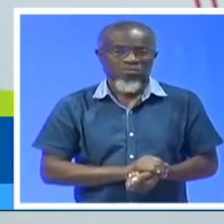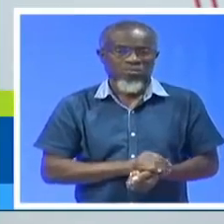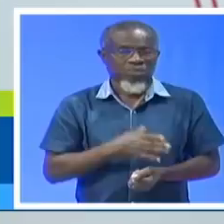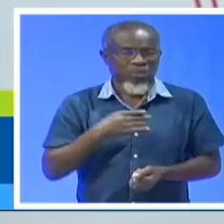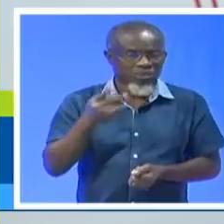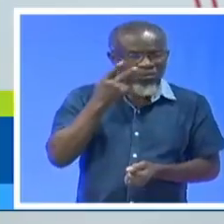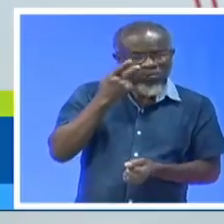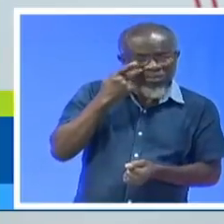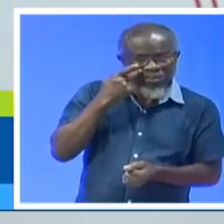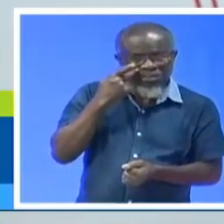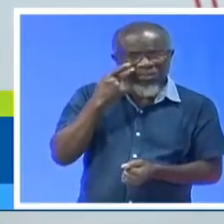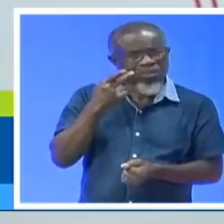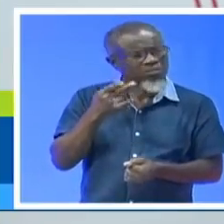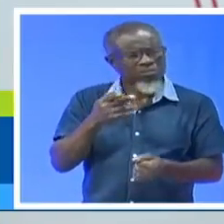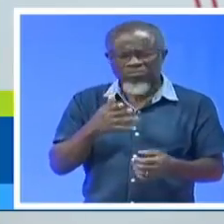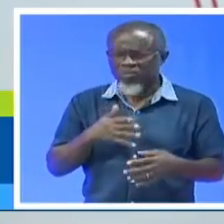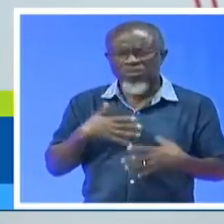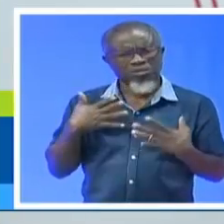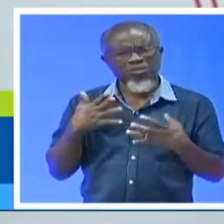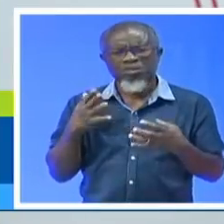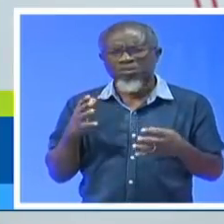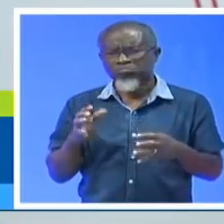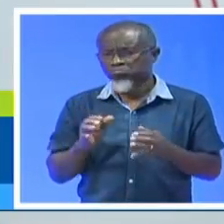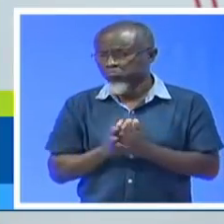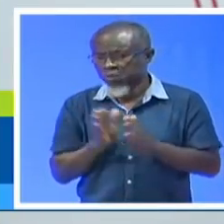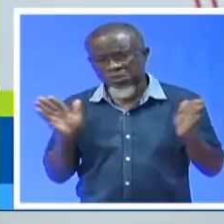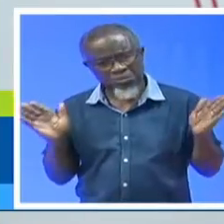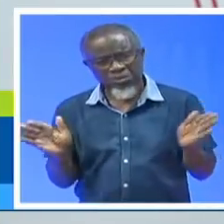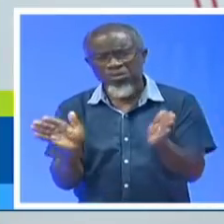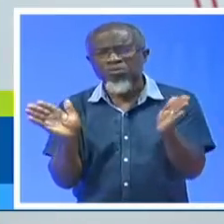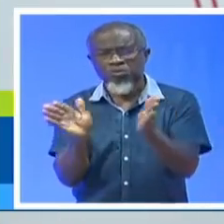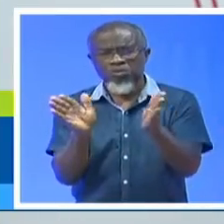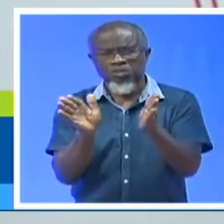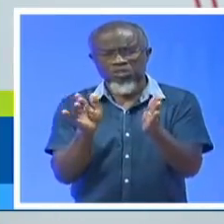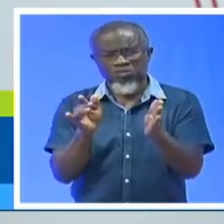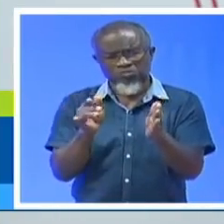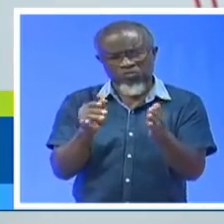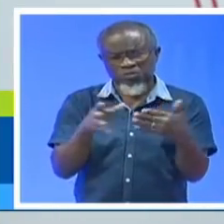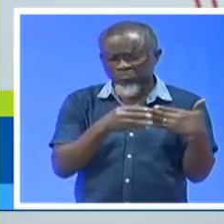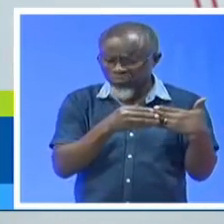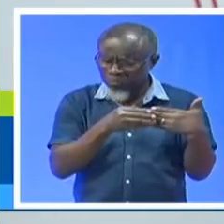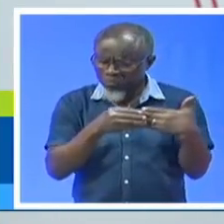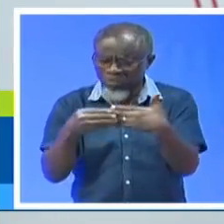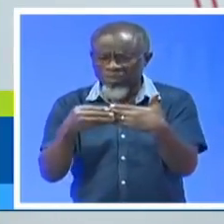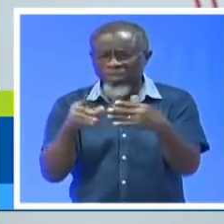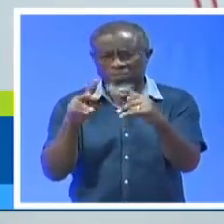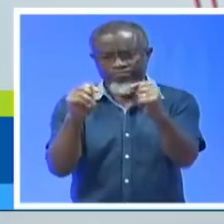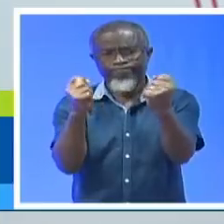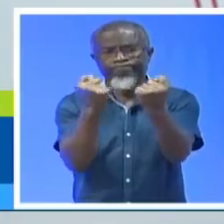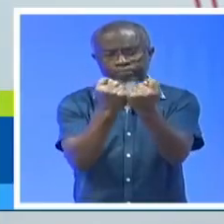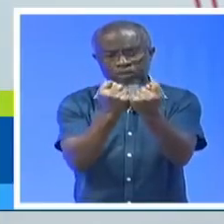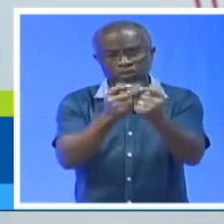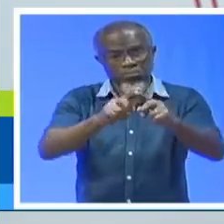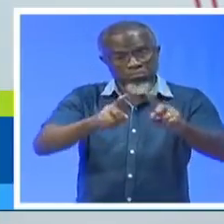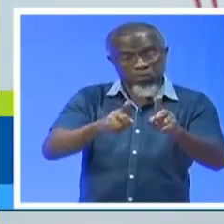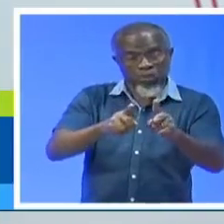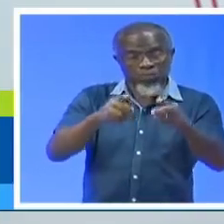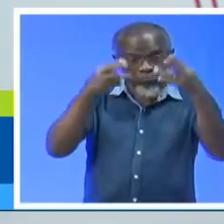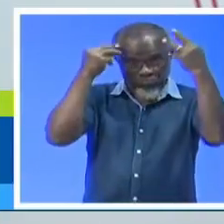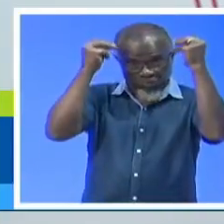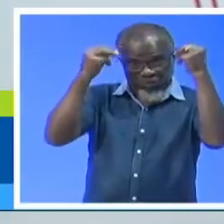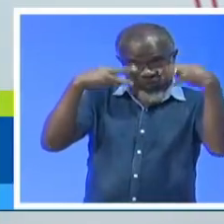inspiring to lead that team. But the Ministry of Health and the RHAs have been